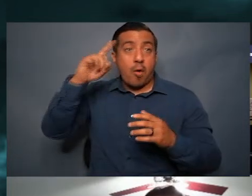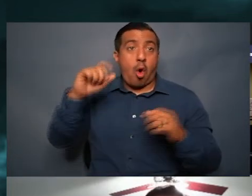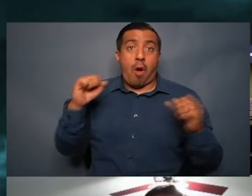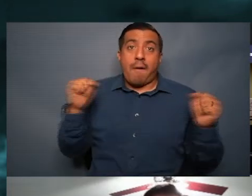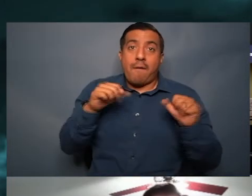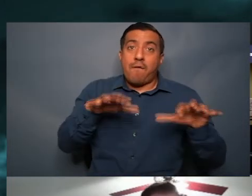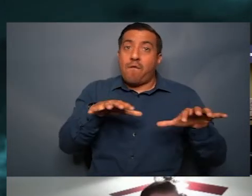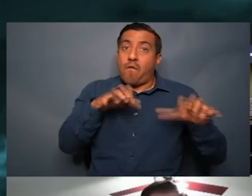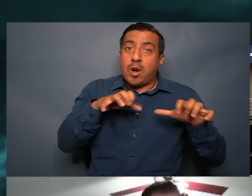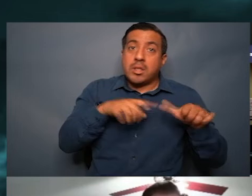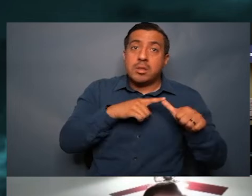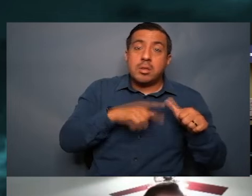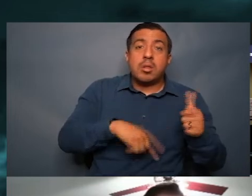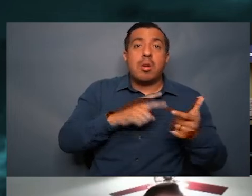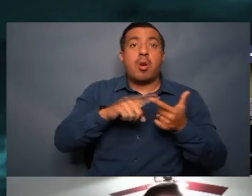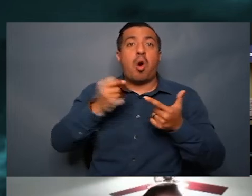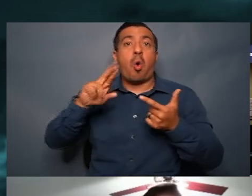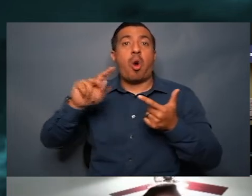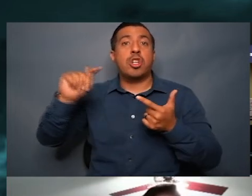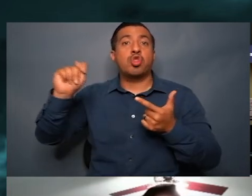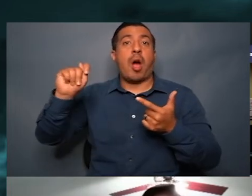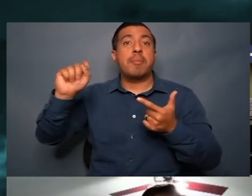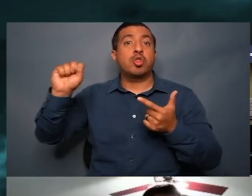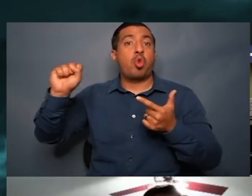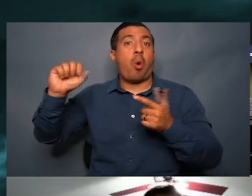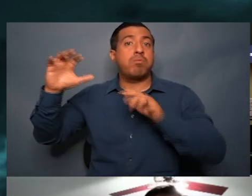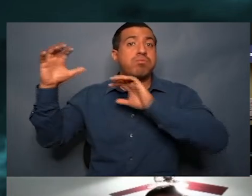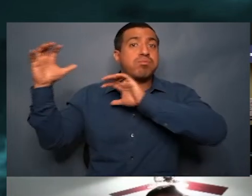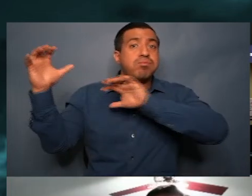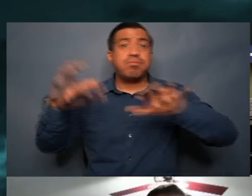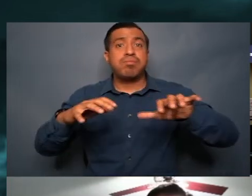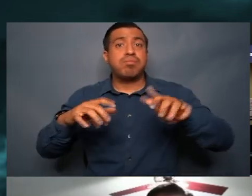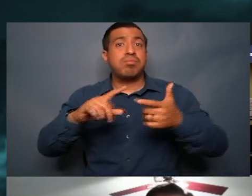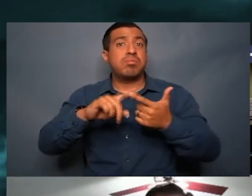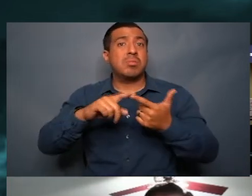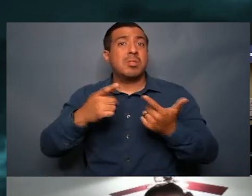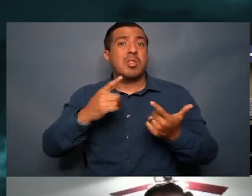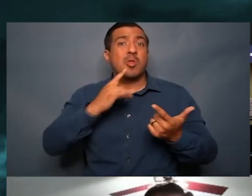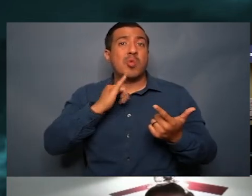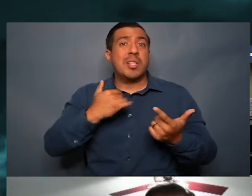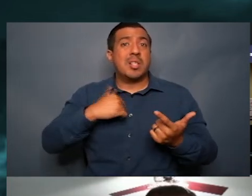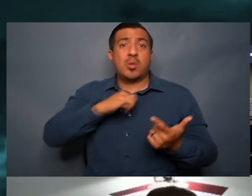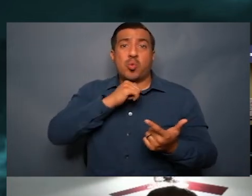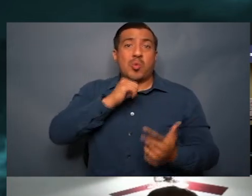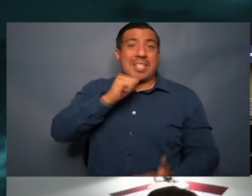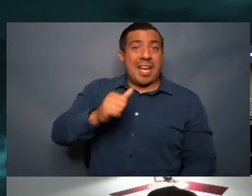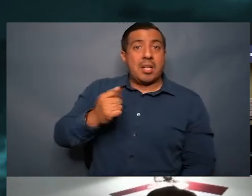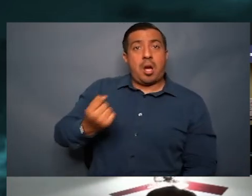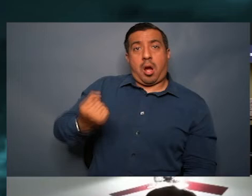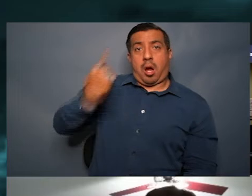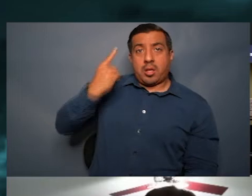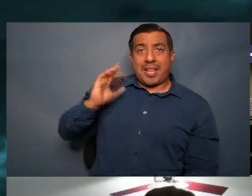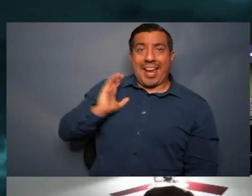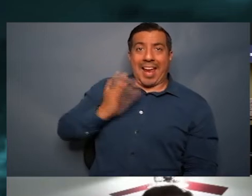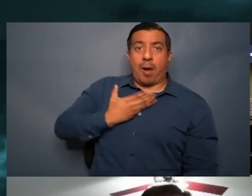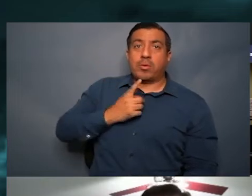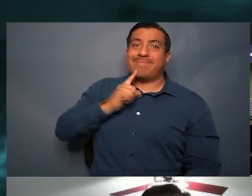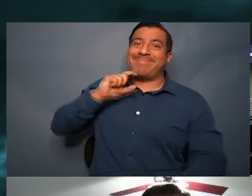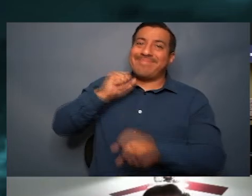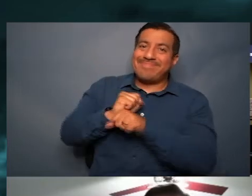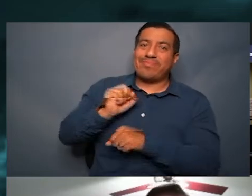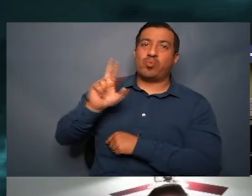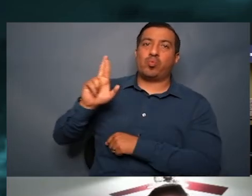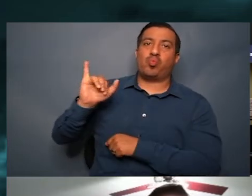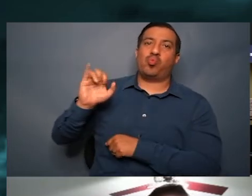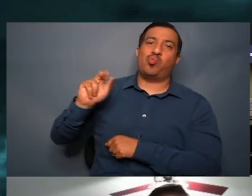we've seen, or a tropical event, then we're not really understanding what our true risk and threats are here